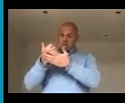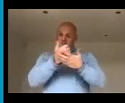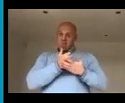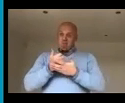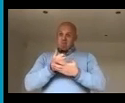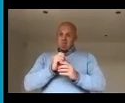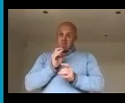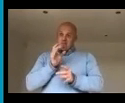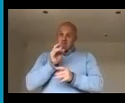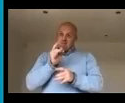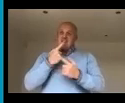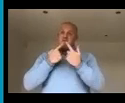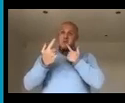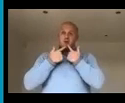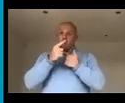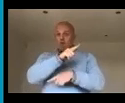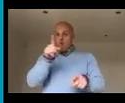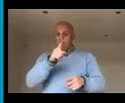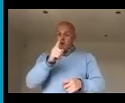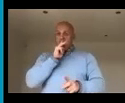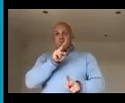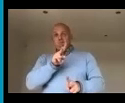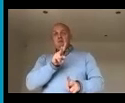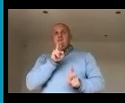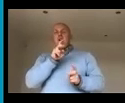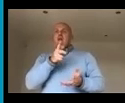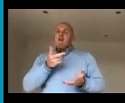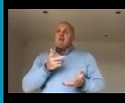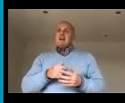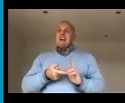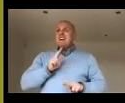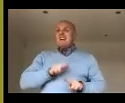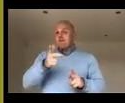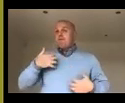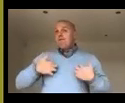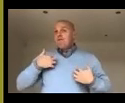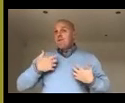make the information accessible to anybody who's interested.